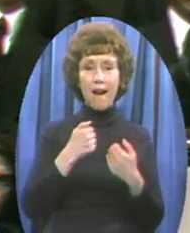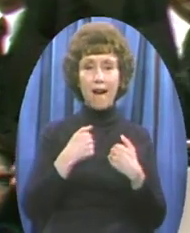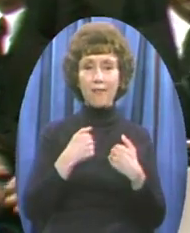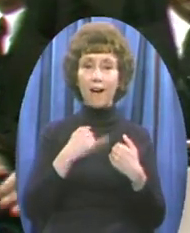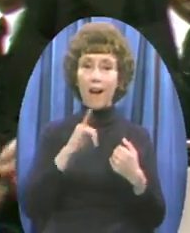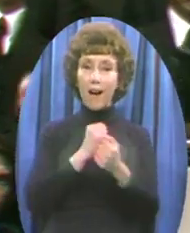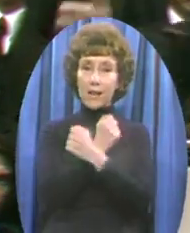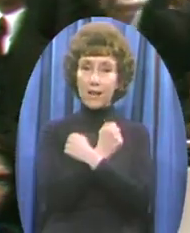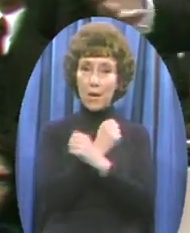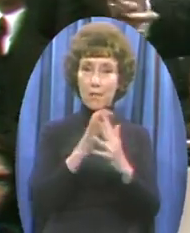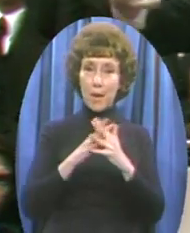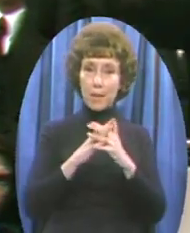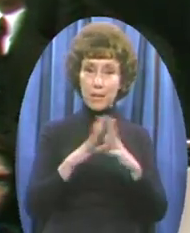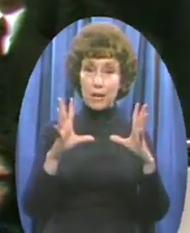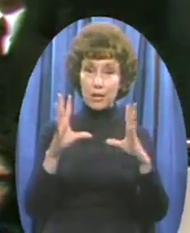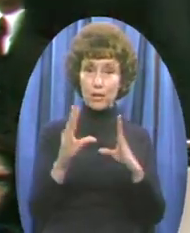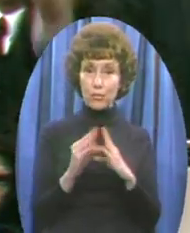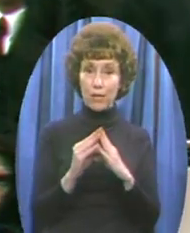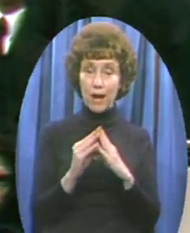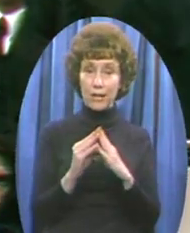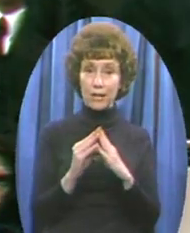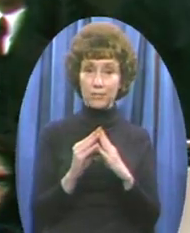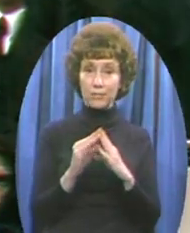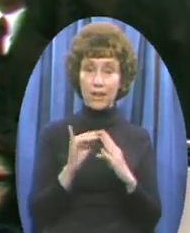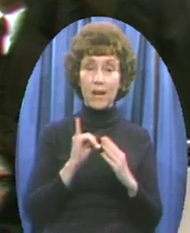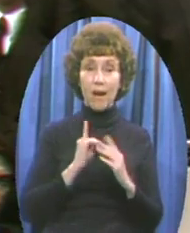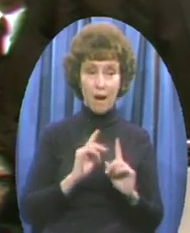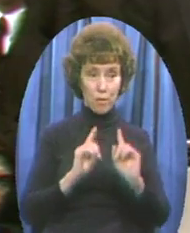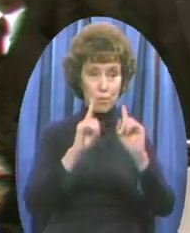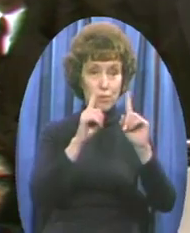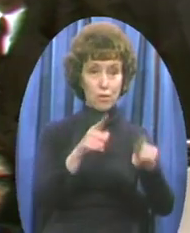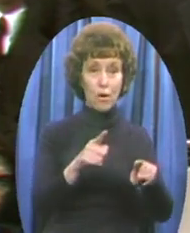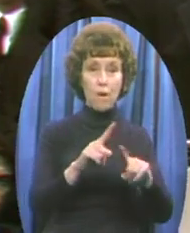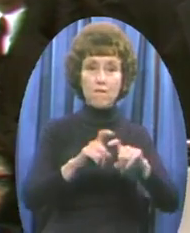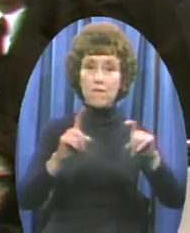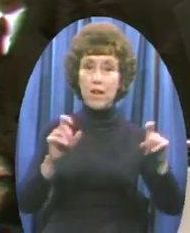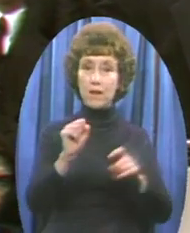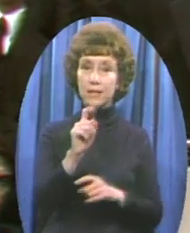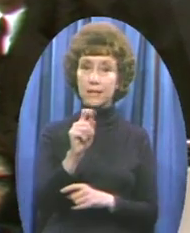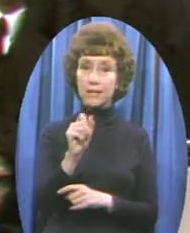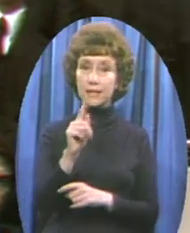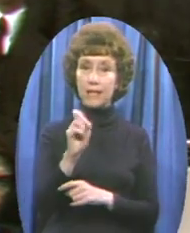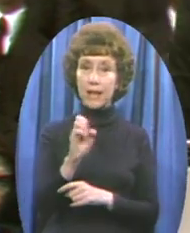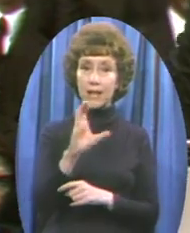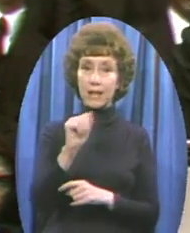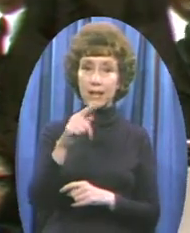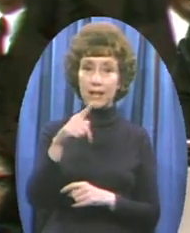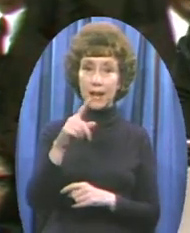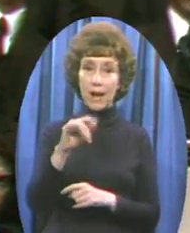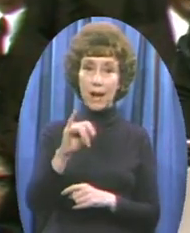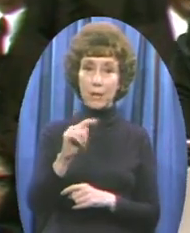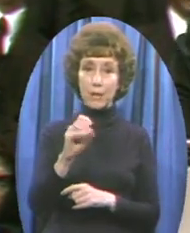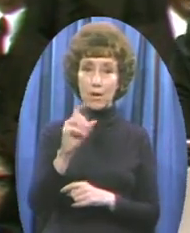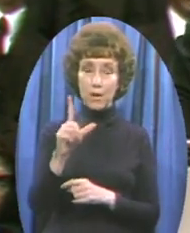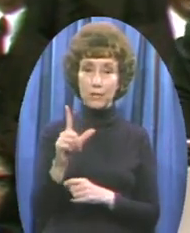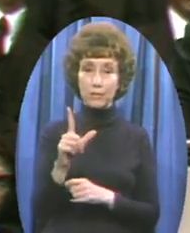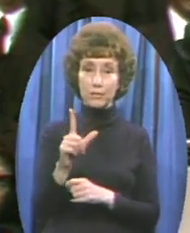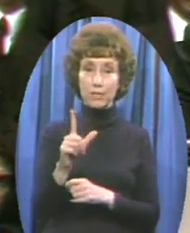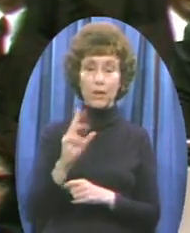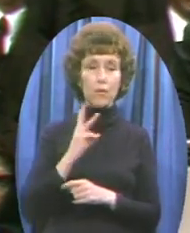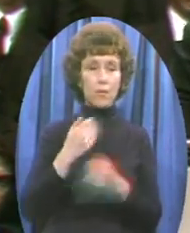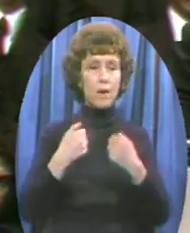and the representatives and hundreds of pastors and thousands of people. We'll have 20,000 people on the steps tomorrow of the state capitol of our next